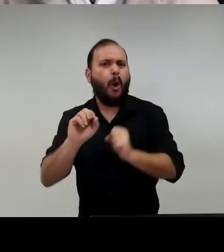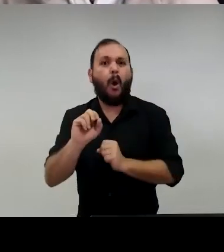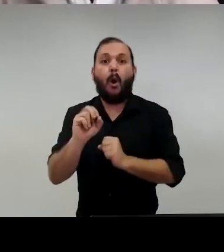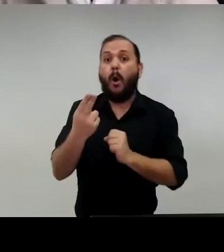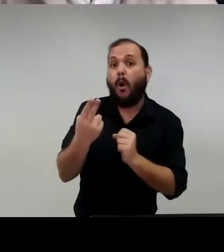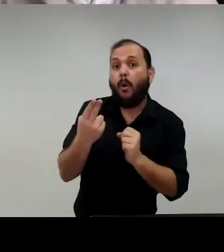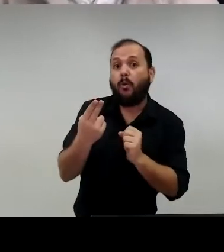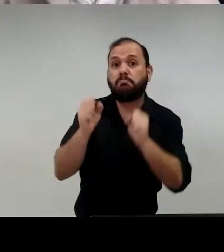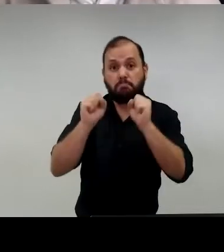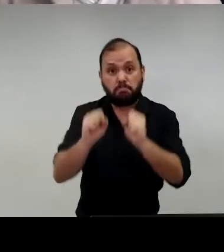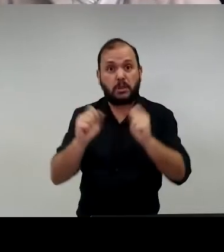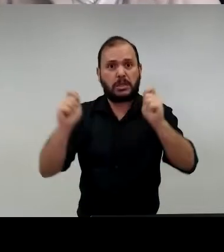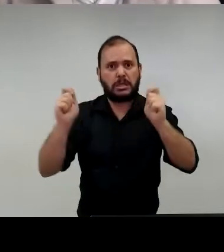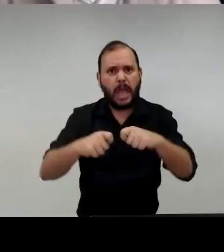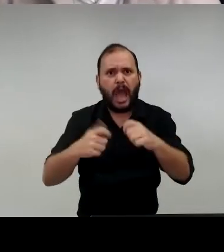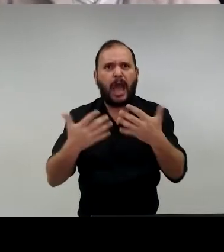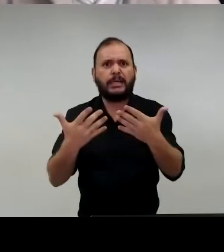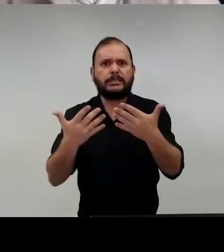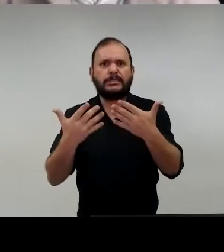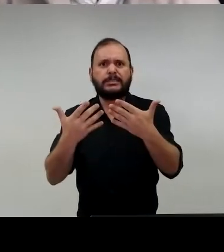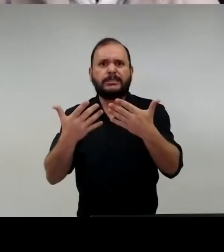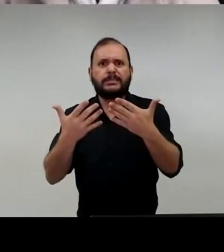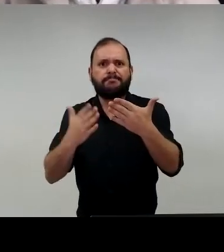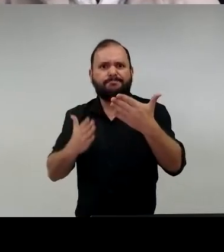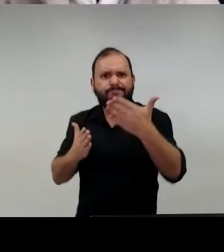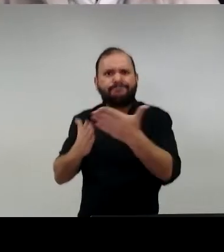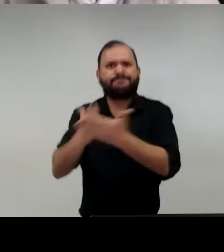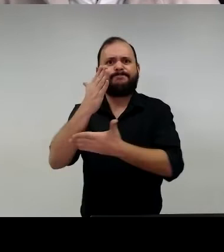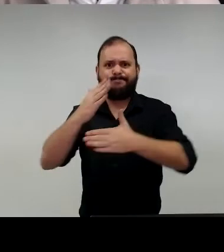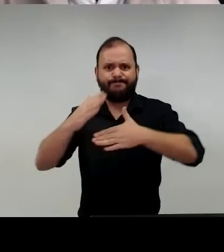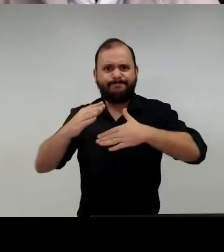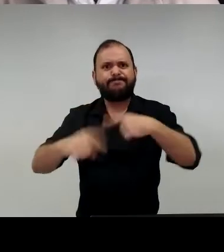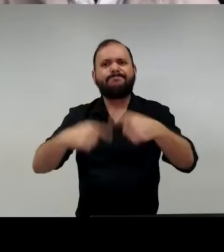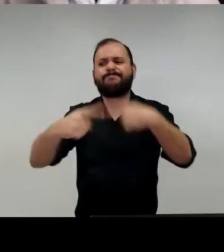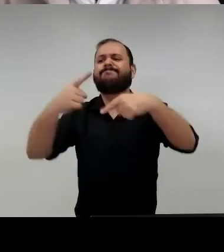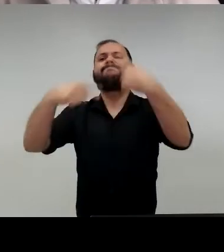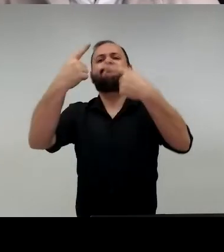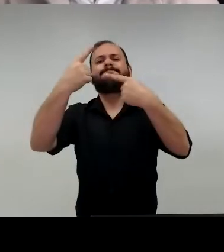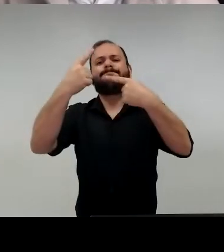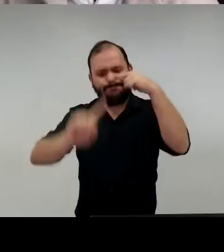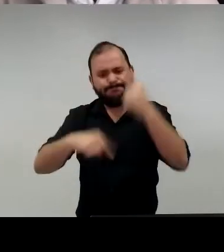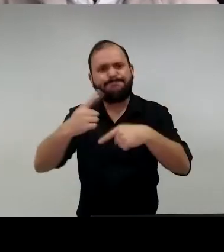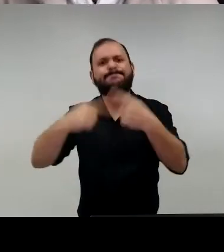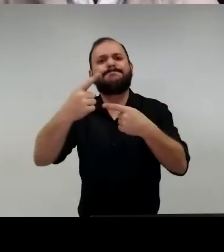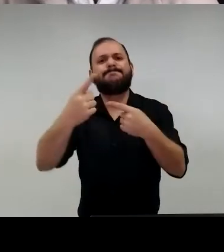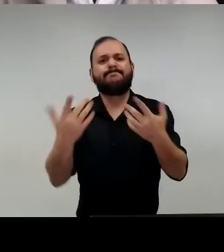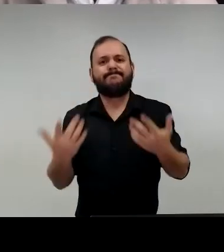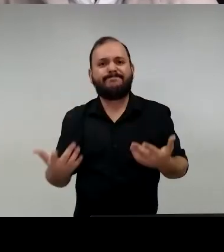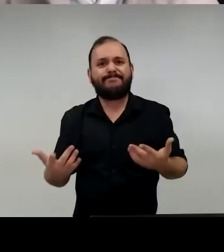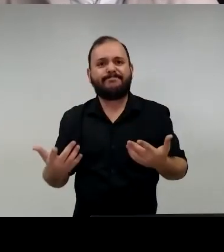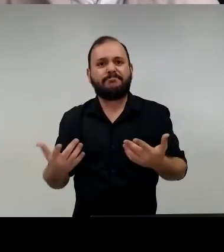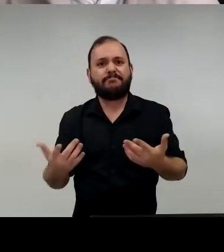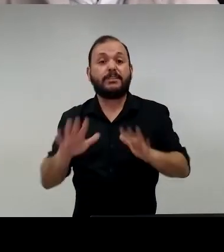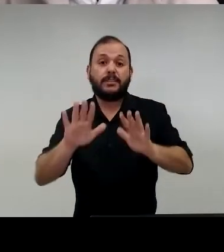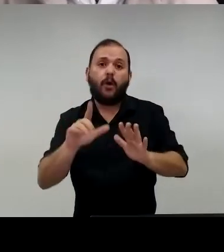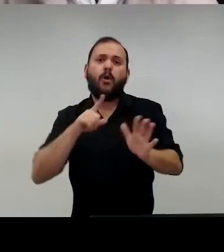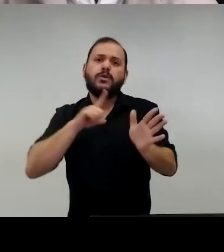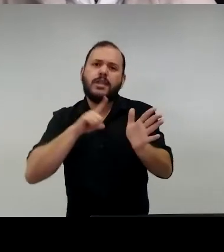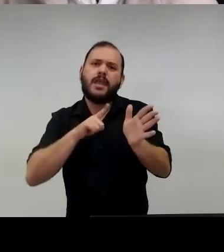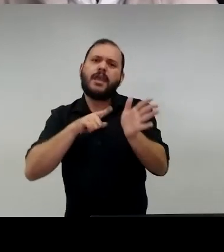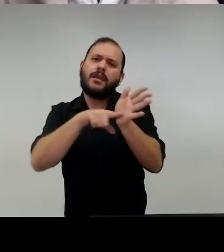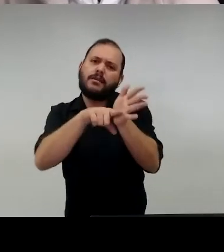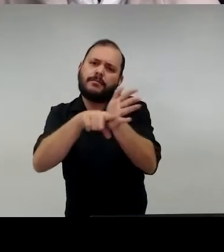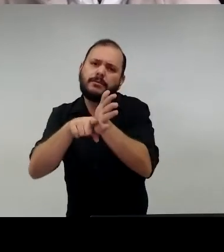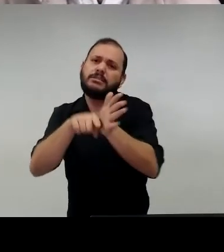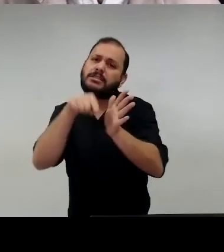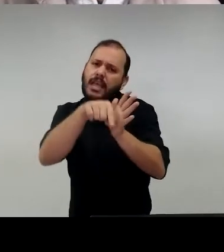it? If you look at this more carefully, then maybe you can draw some conclusions and start experimenting